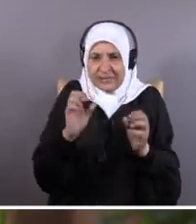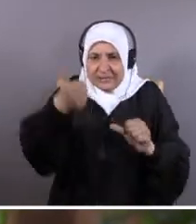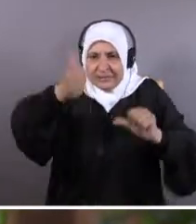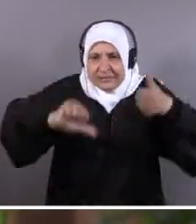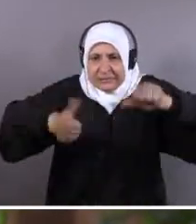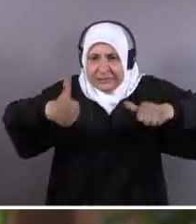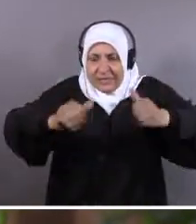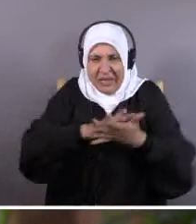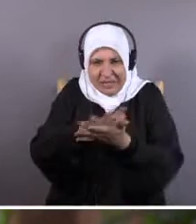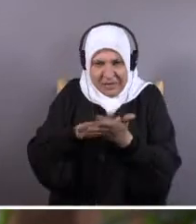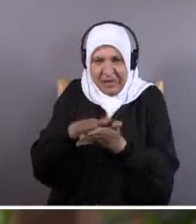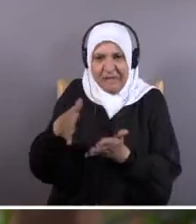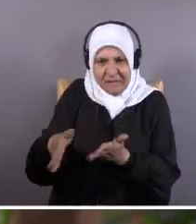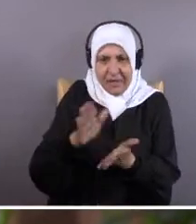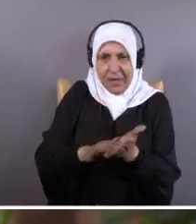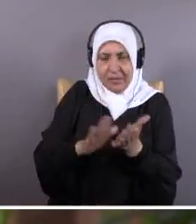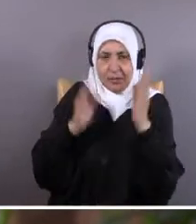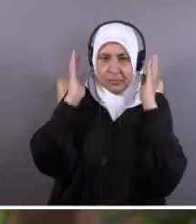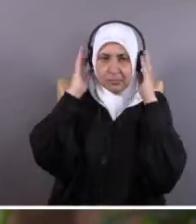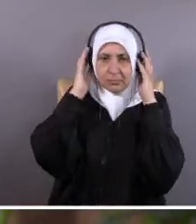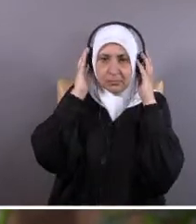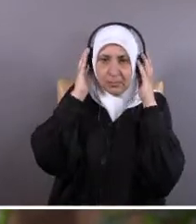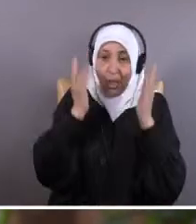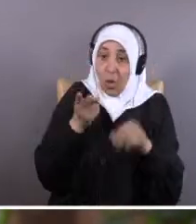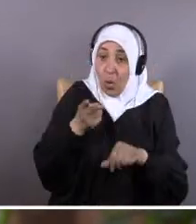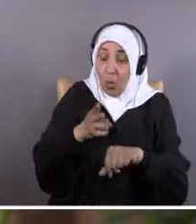Up the river from where I live,